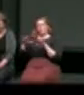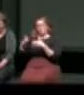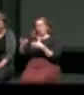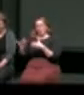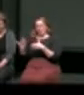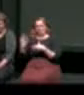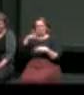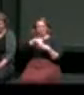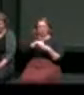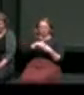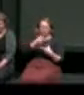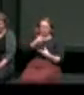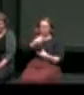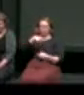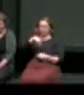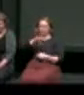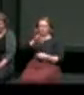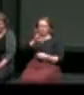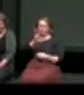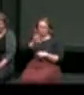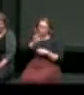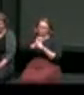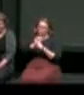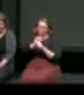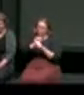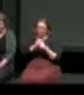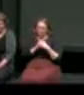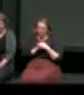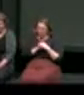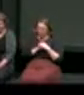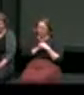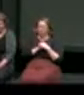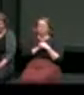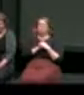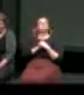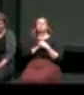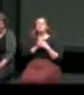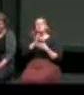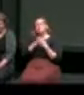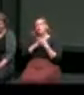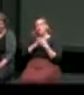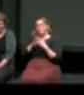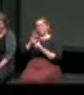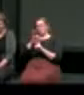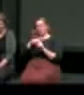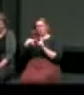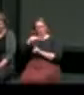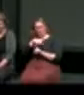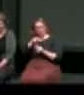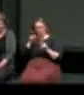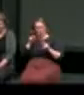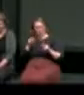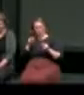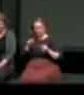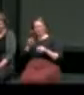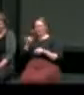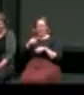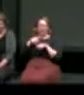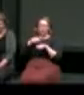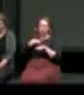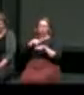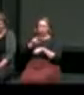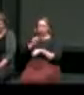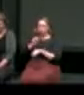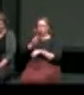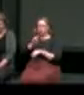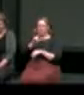to QC our work. So, and then we mentioned some of the environmental monitoring, like the turbidity monitors. We have